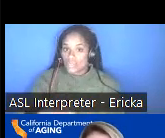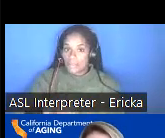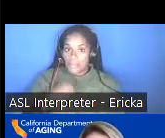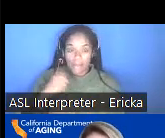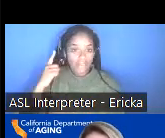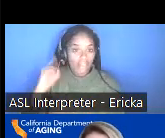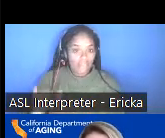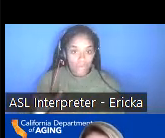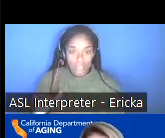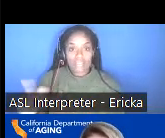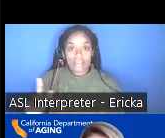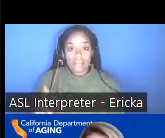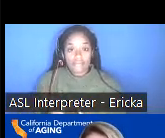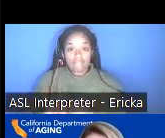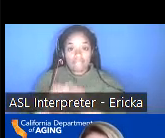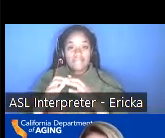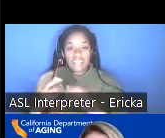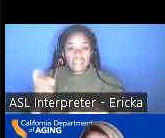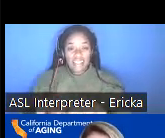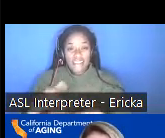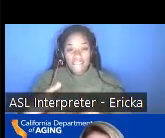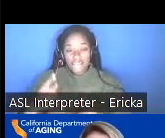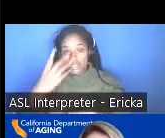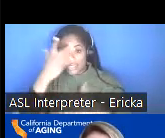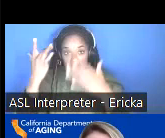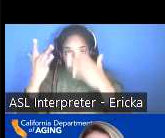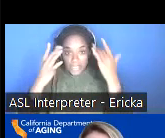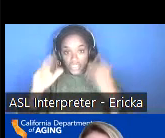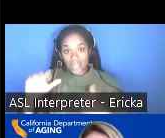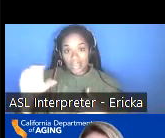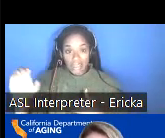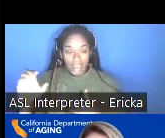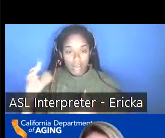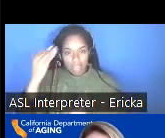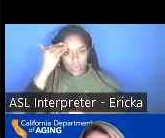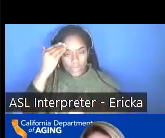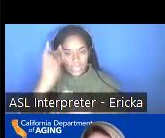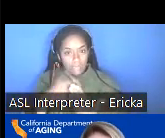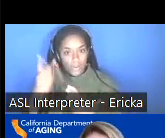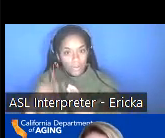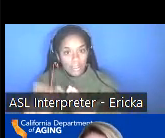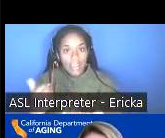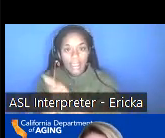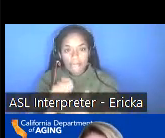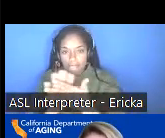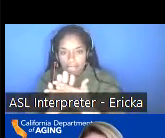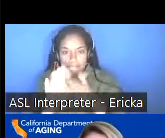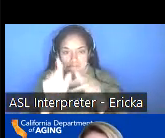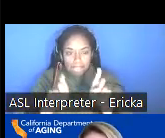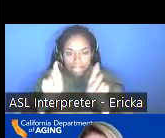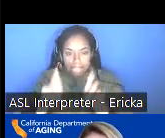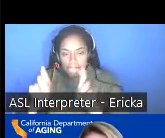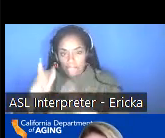for launching the nation's first dementia care aware program, which is assists in screening and detecting